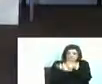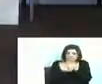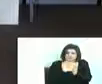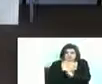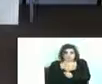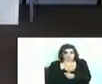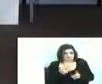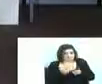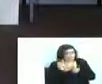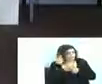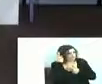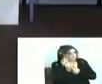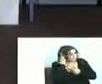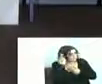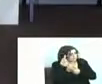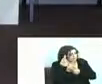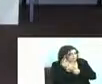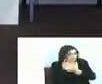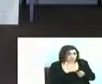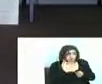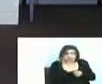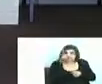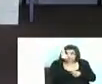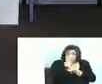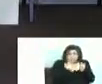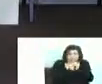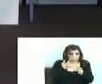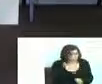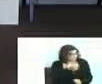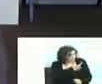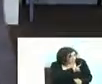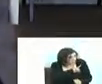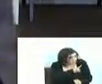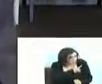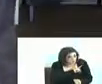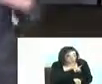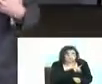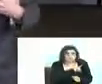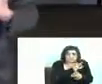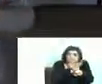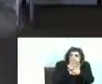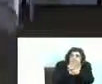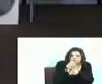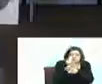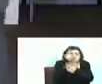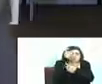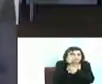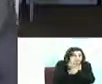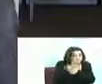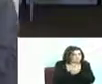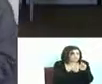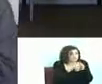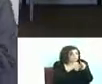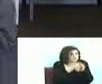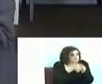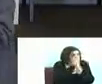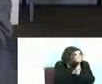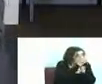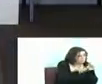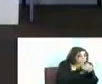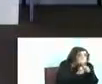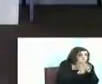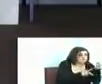of hope already resides right within our hearts, when we start to share the dreams that God is giving us with the dreams that other people